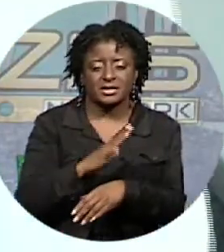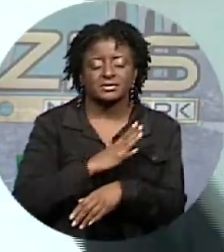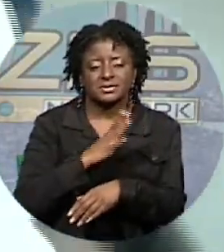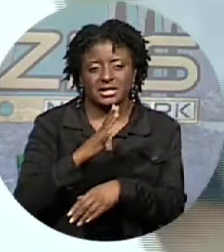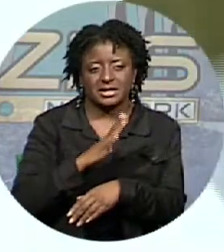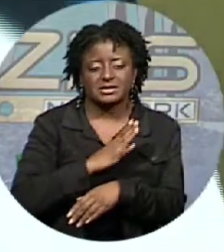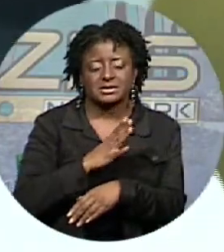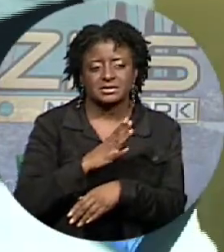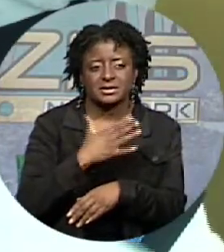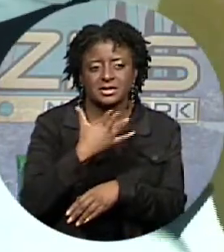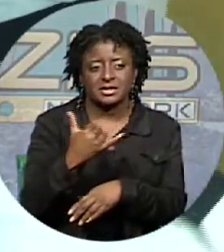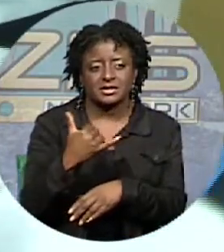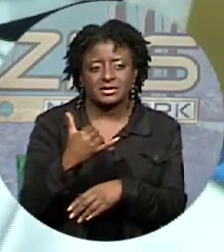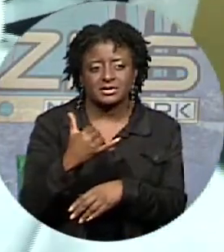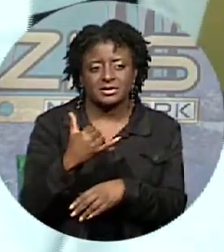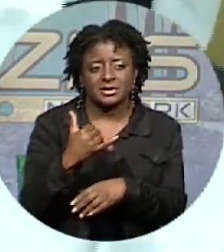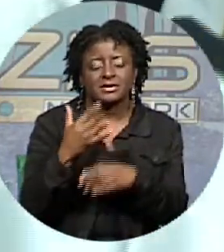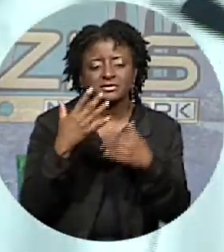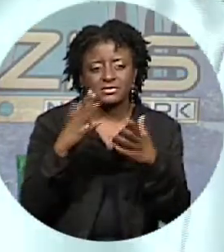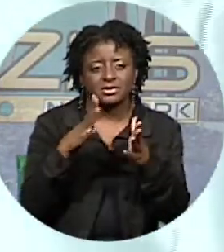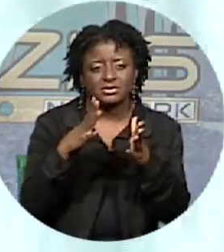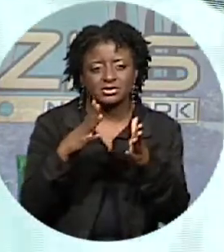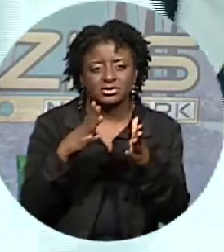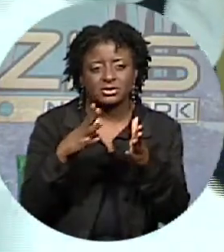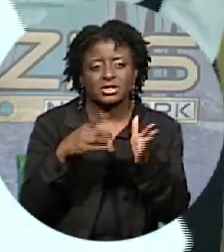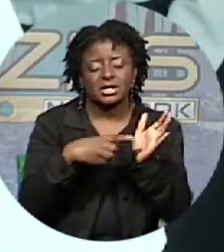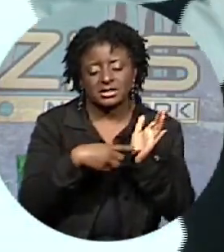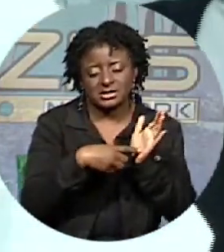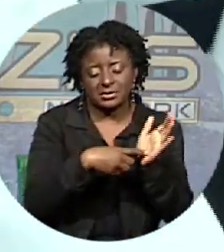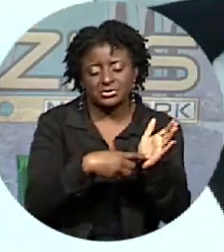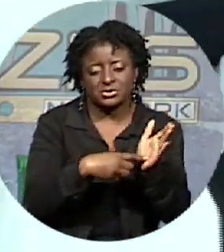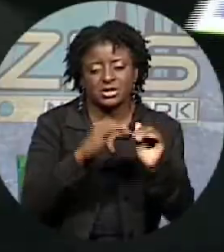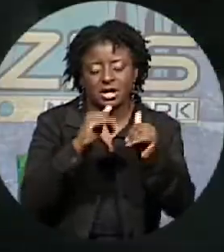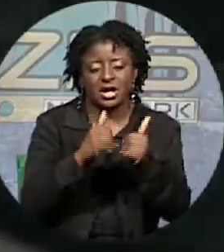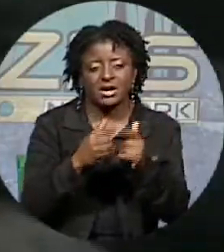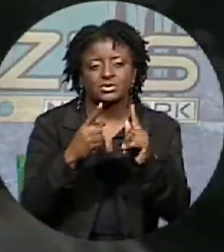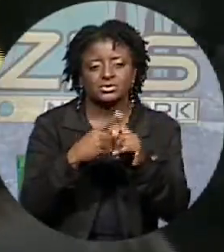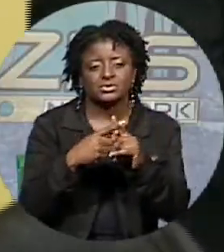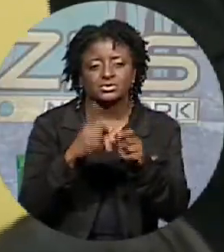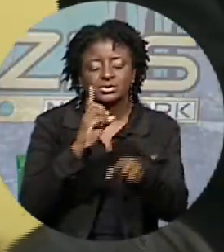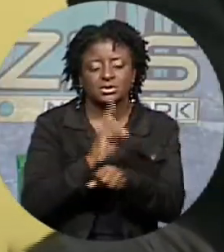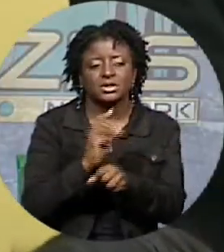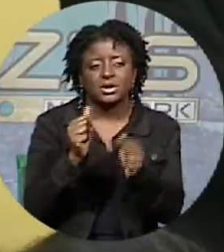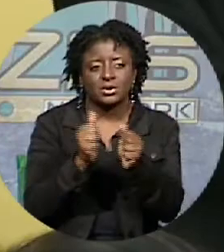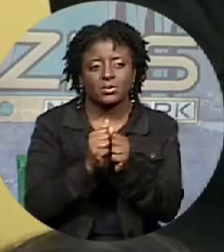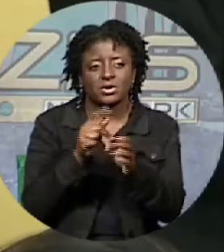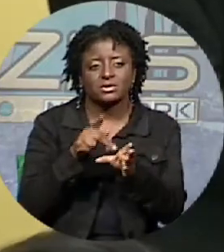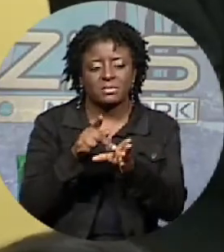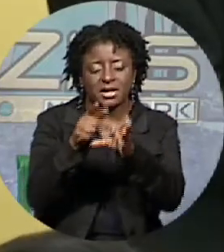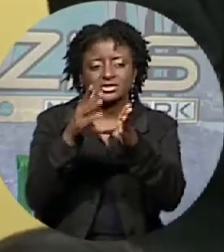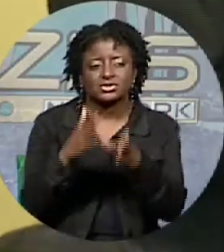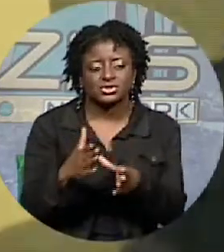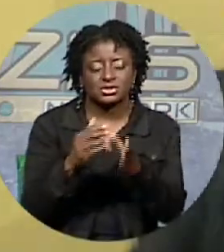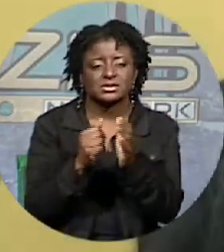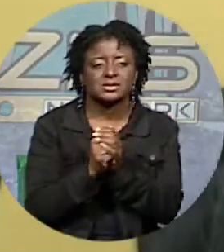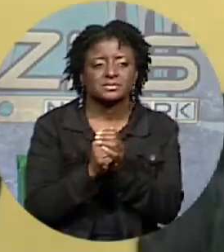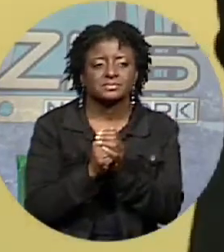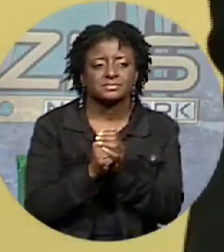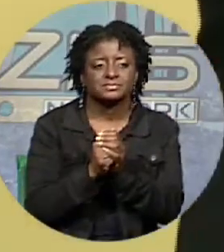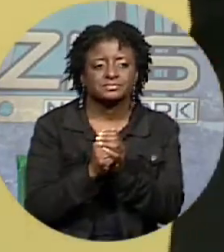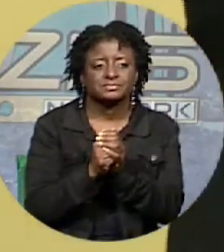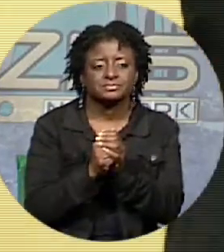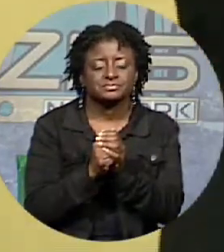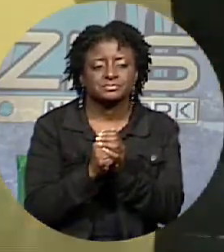graduates completed a brief play on the proper way screeners should address passengers, and graduate Robin Stirrup gave a response on behalf of the